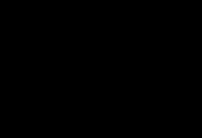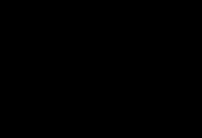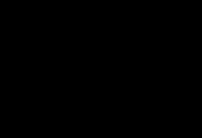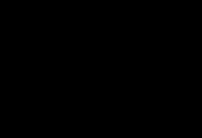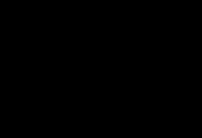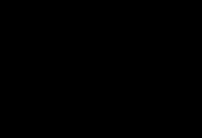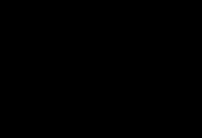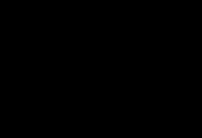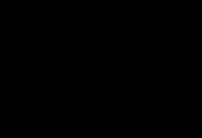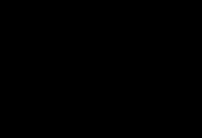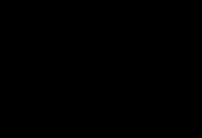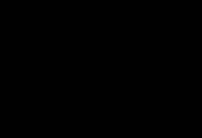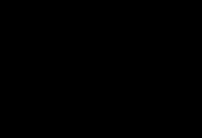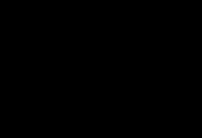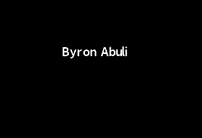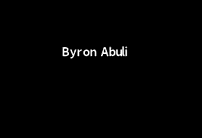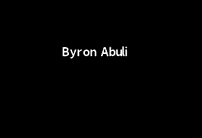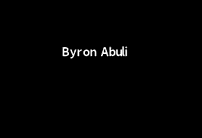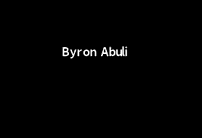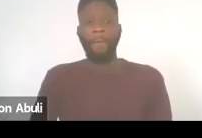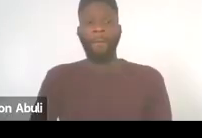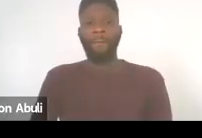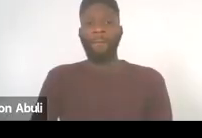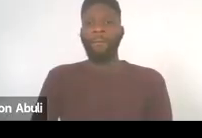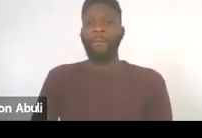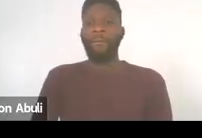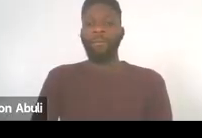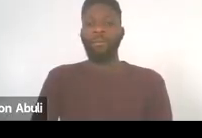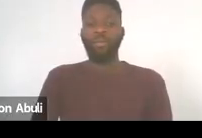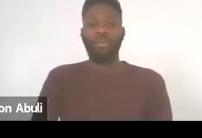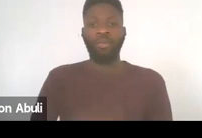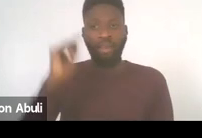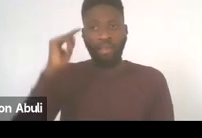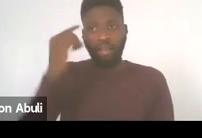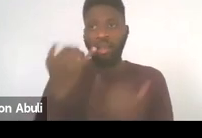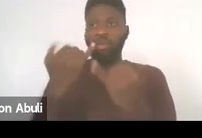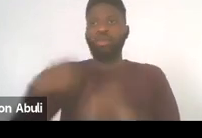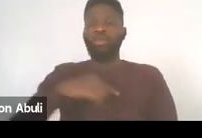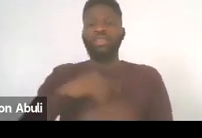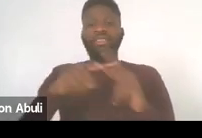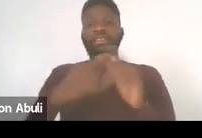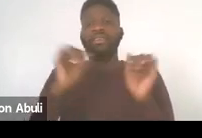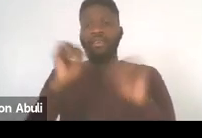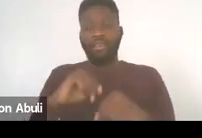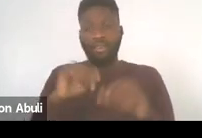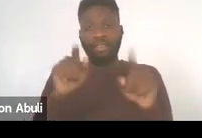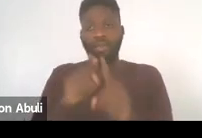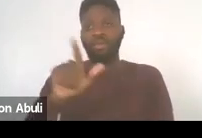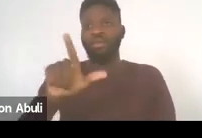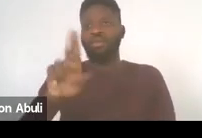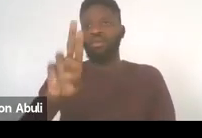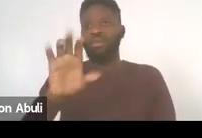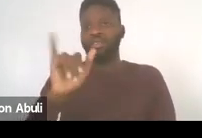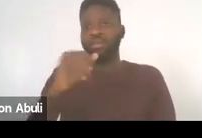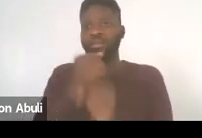I think now we can start at Lucy and ensure your presentation is on